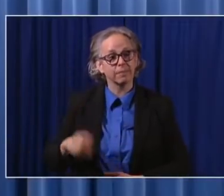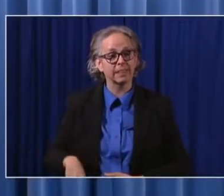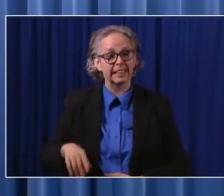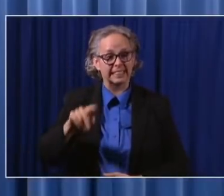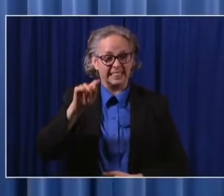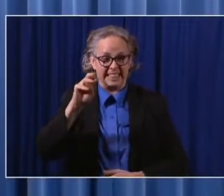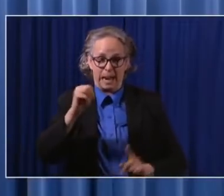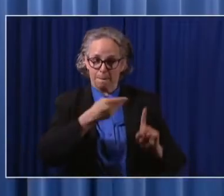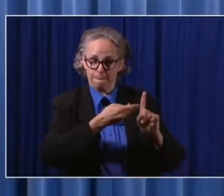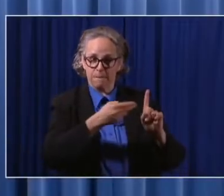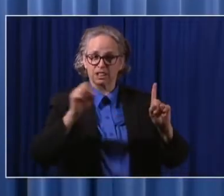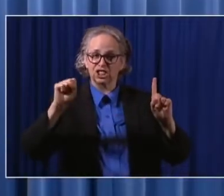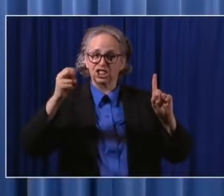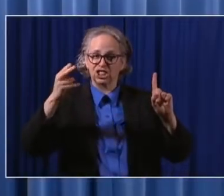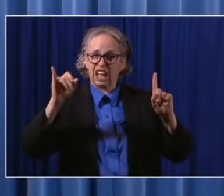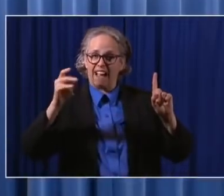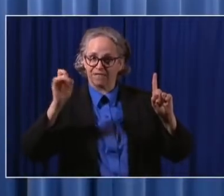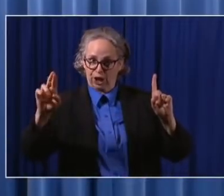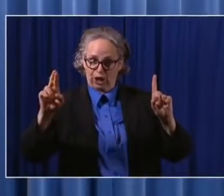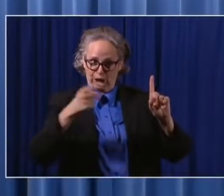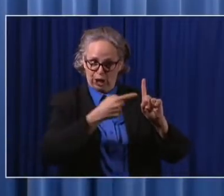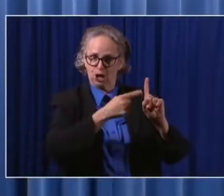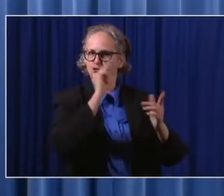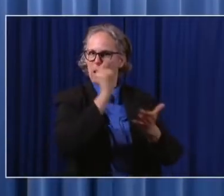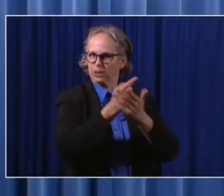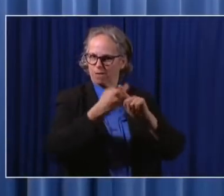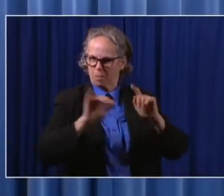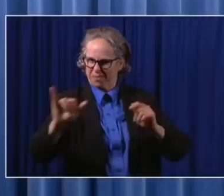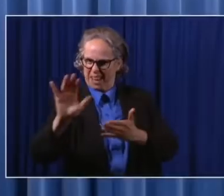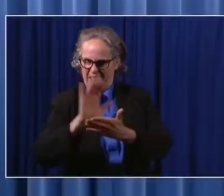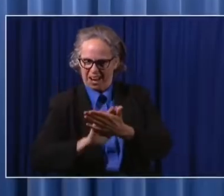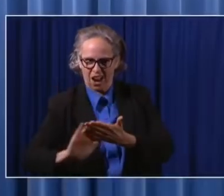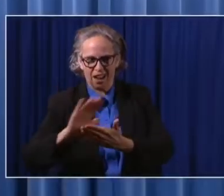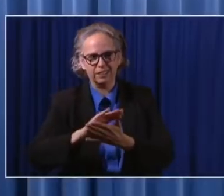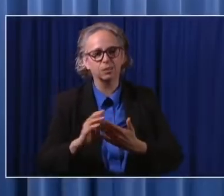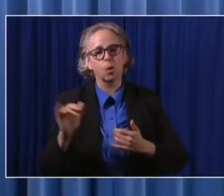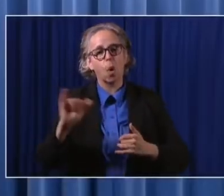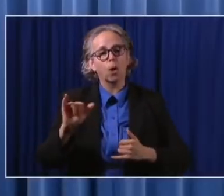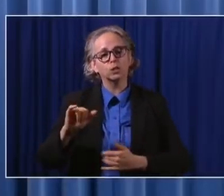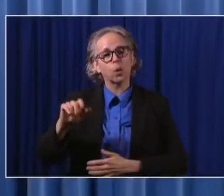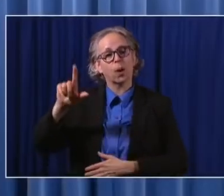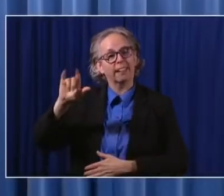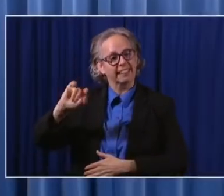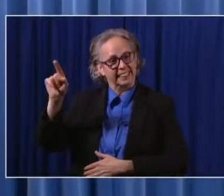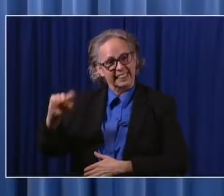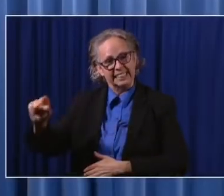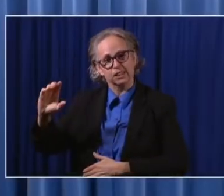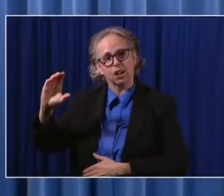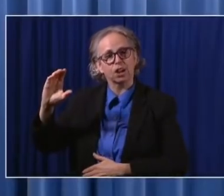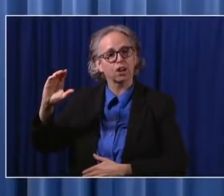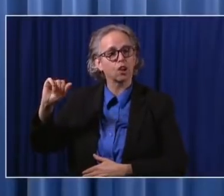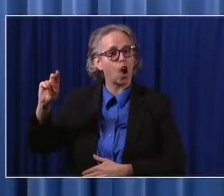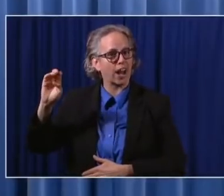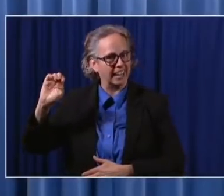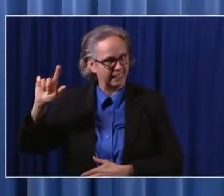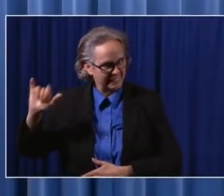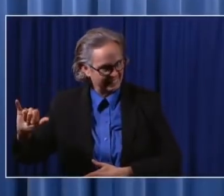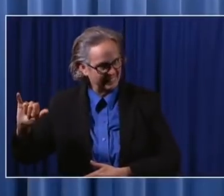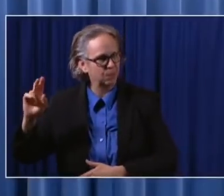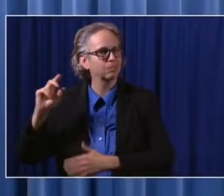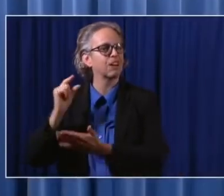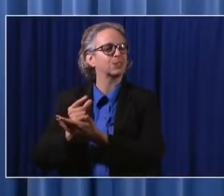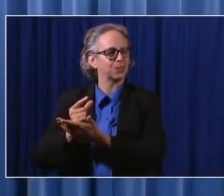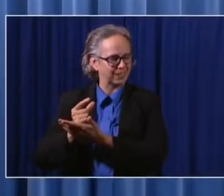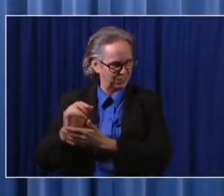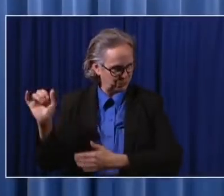Liz Conley, Deputy Chief of Staff in the Ohio Senate. Another former staffer of mine, Jesse Shamp,